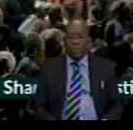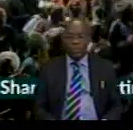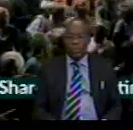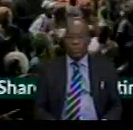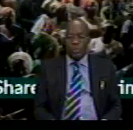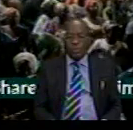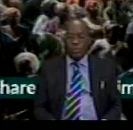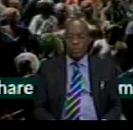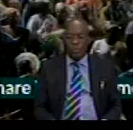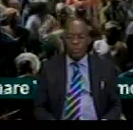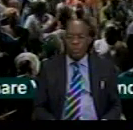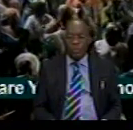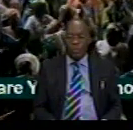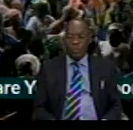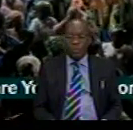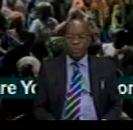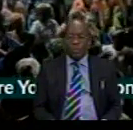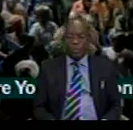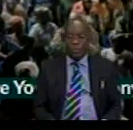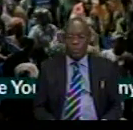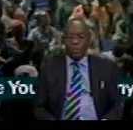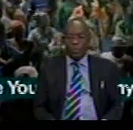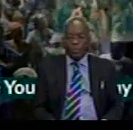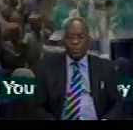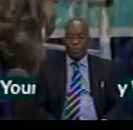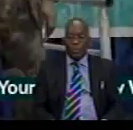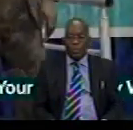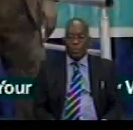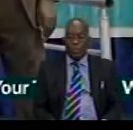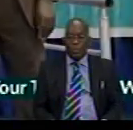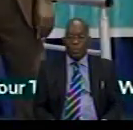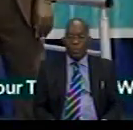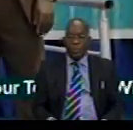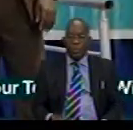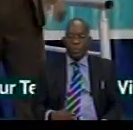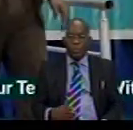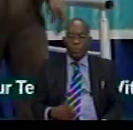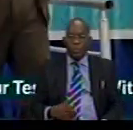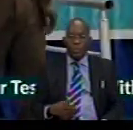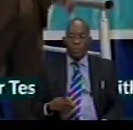L'hémorroïde n'est plus là. The pile is no more there.